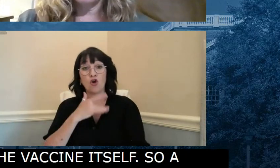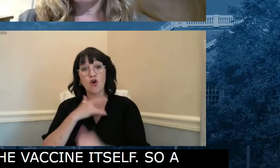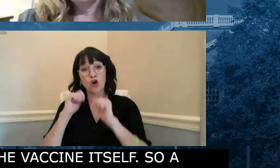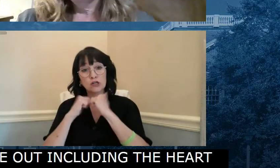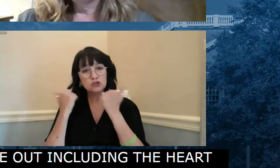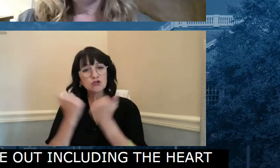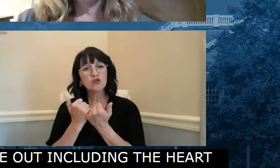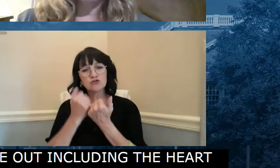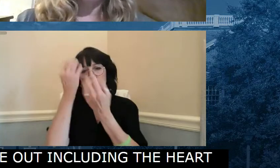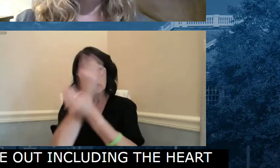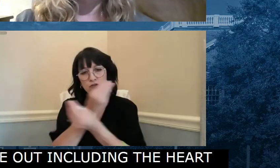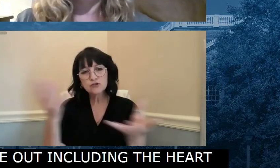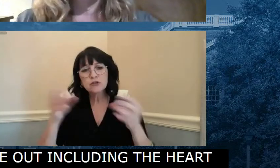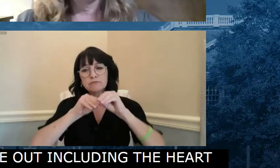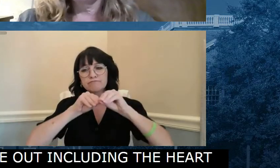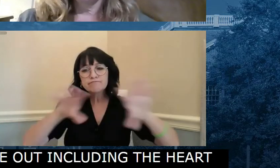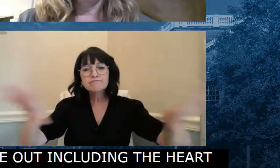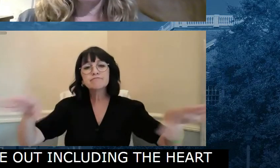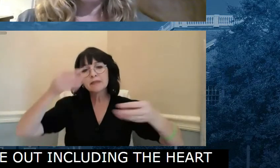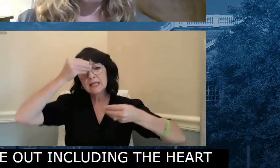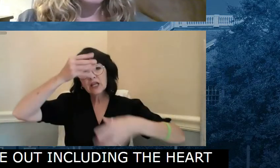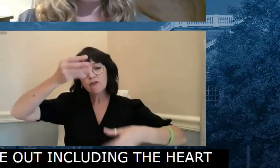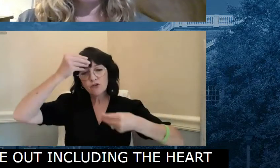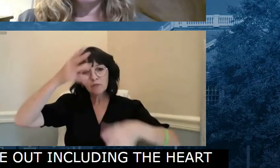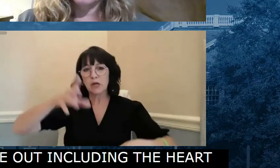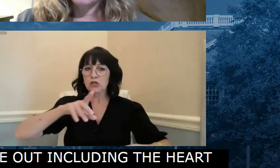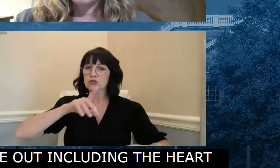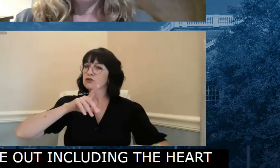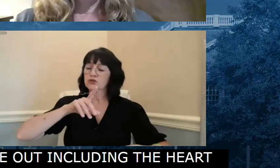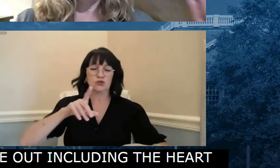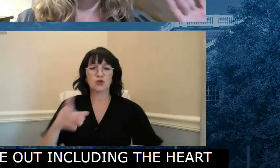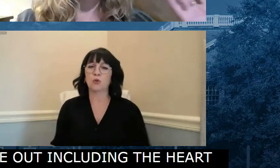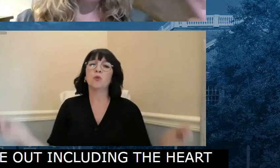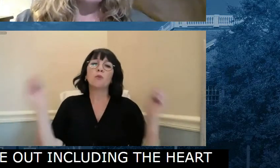and have said much more important that you get the vaccine